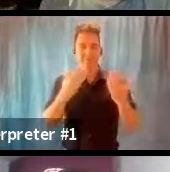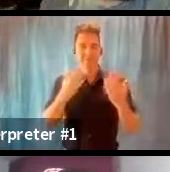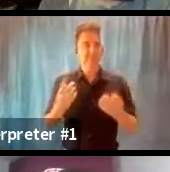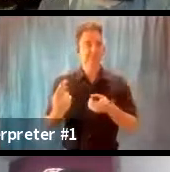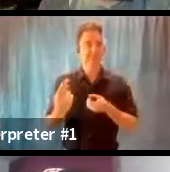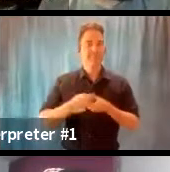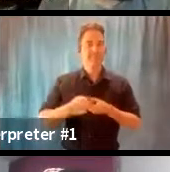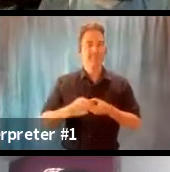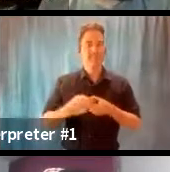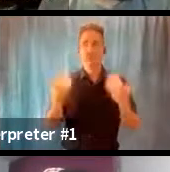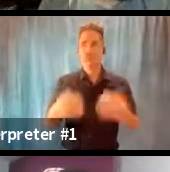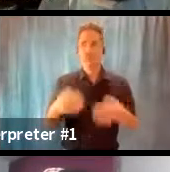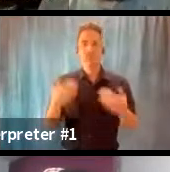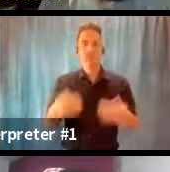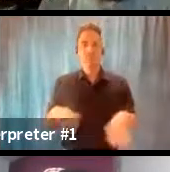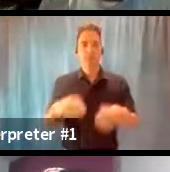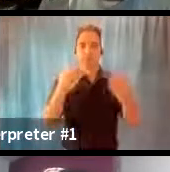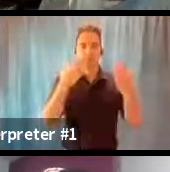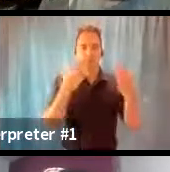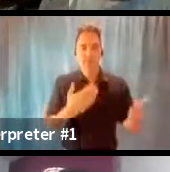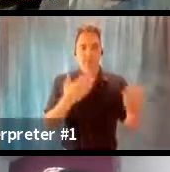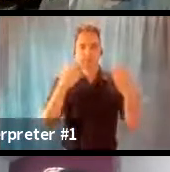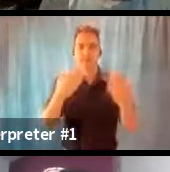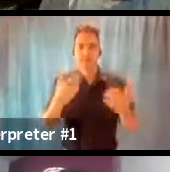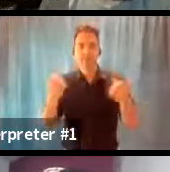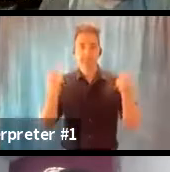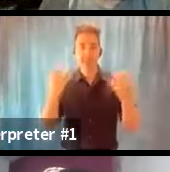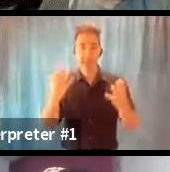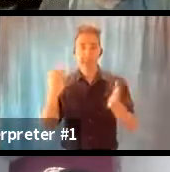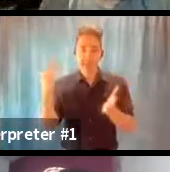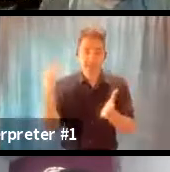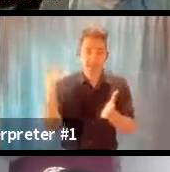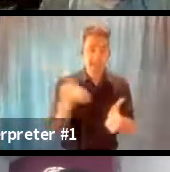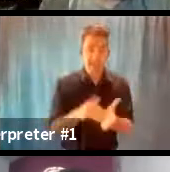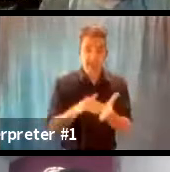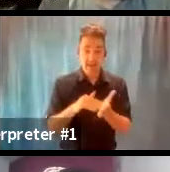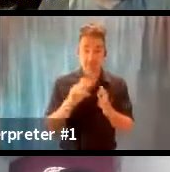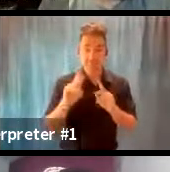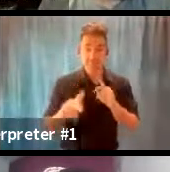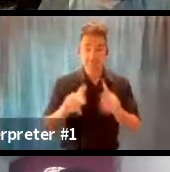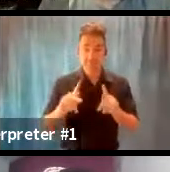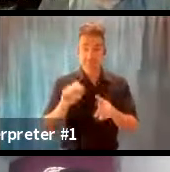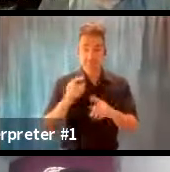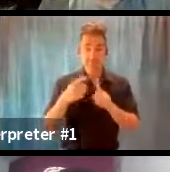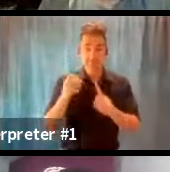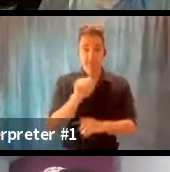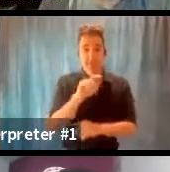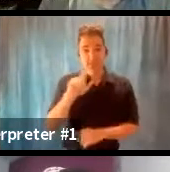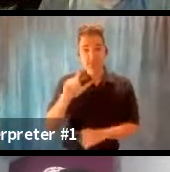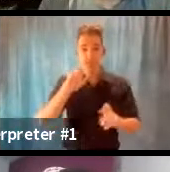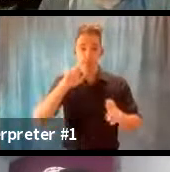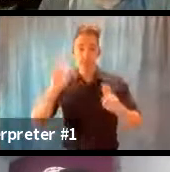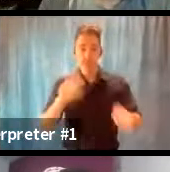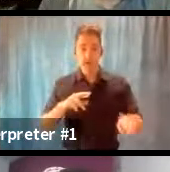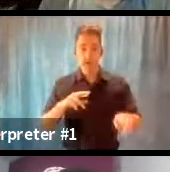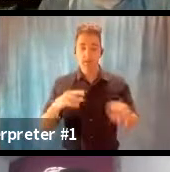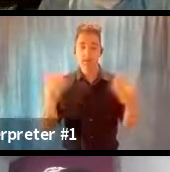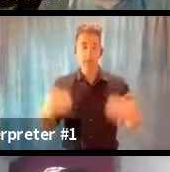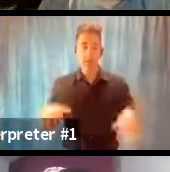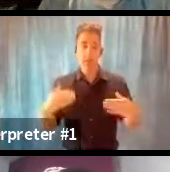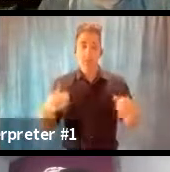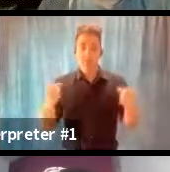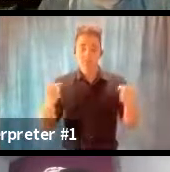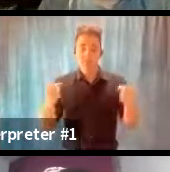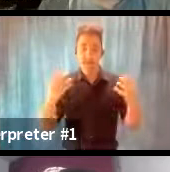the thousands of St. Louisans who responded to our call for input. Nearly 1% of city residents shared their priorities